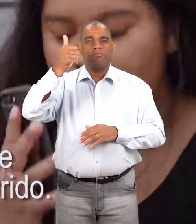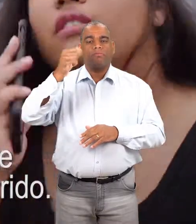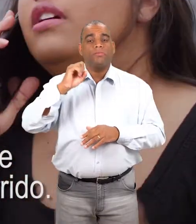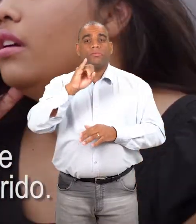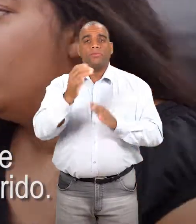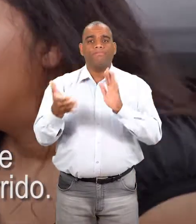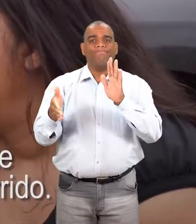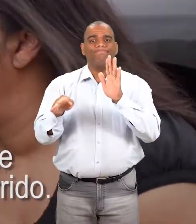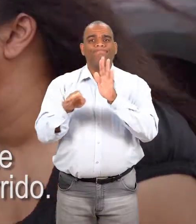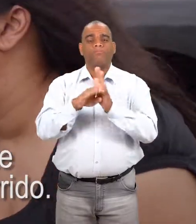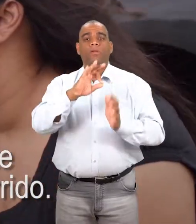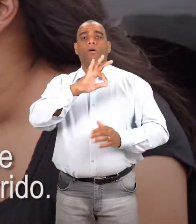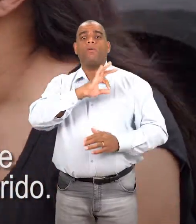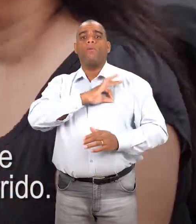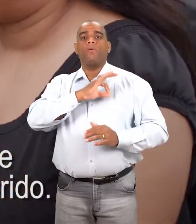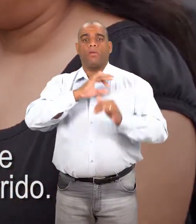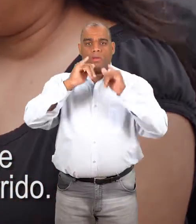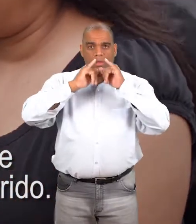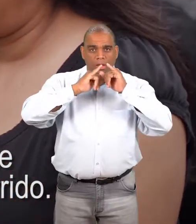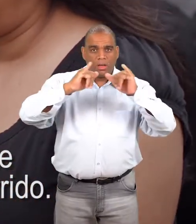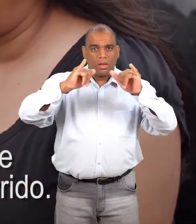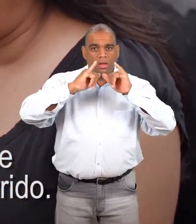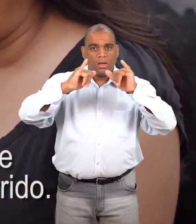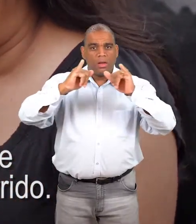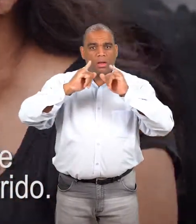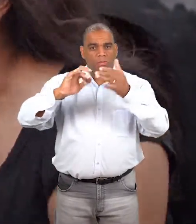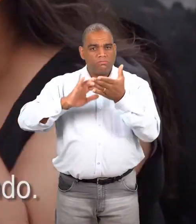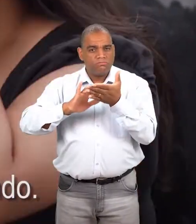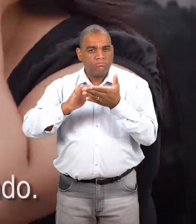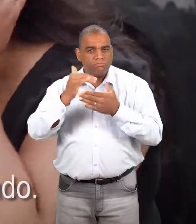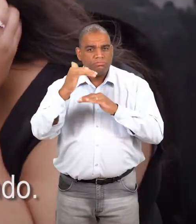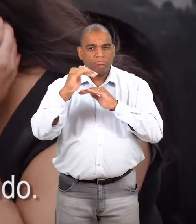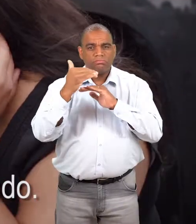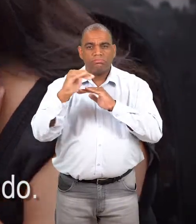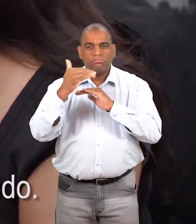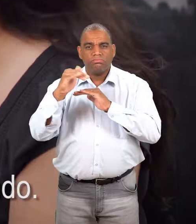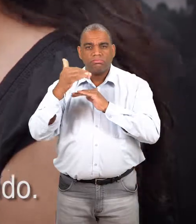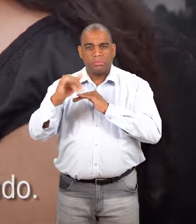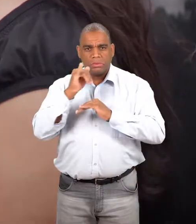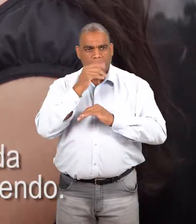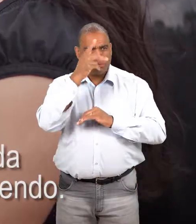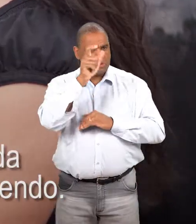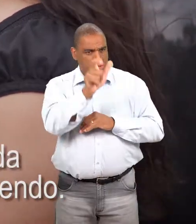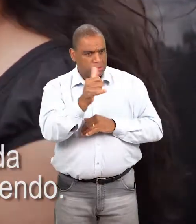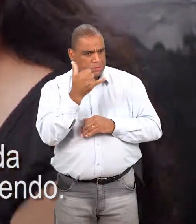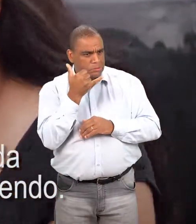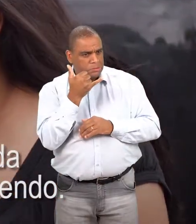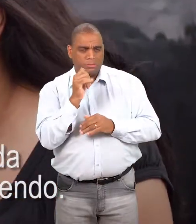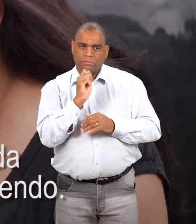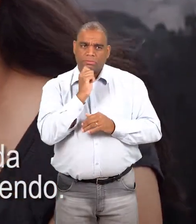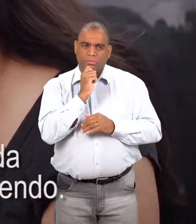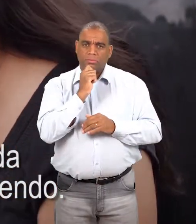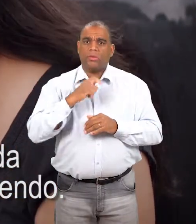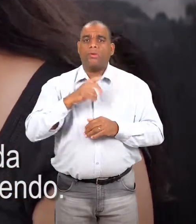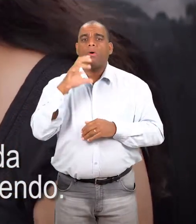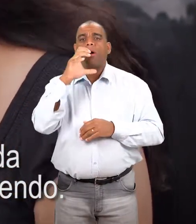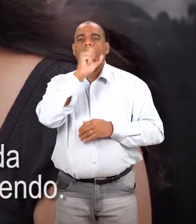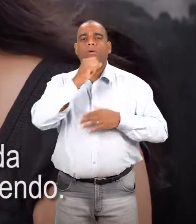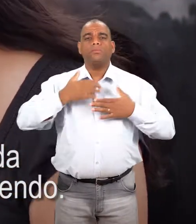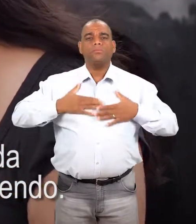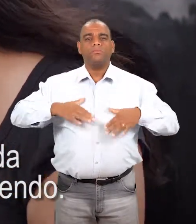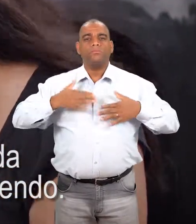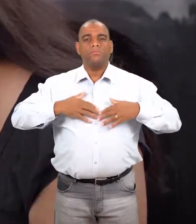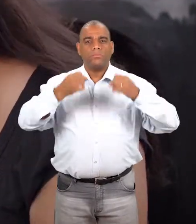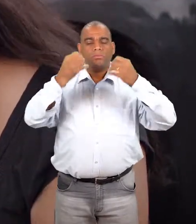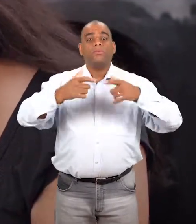out, immediately call out to let authorities know what's going on. Don't assume someone else is calling. Calmly and quickly tell them where you are and